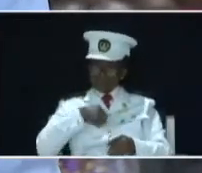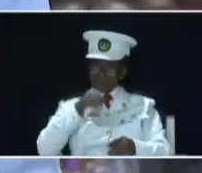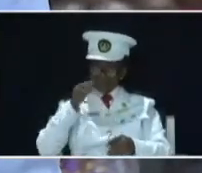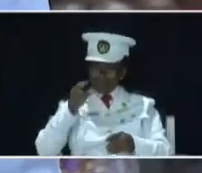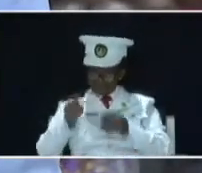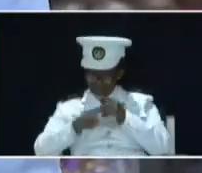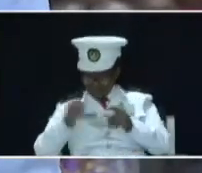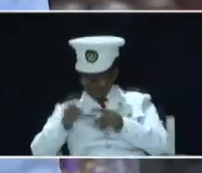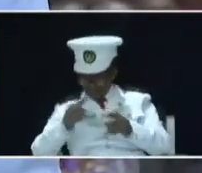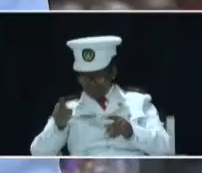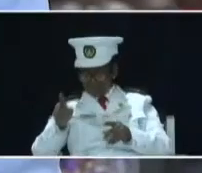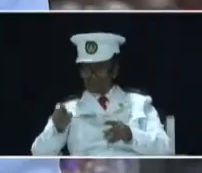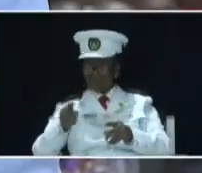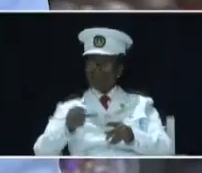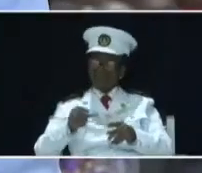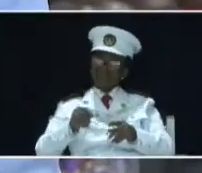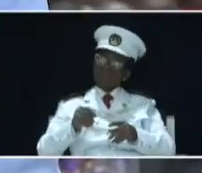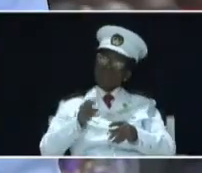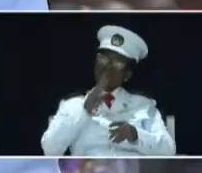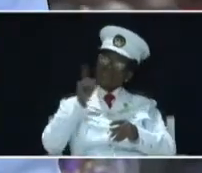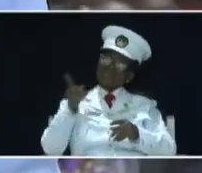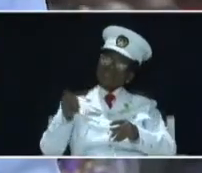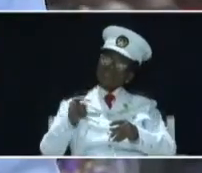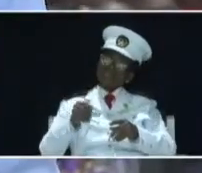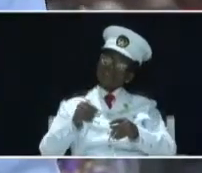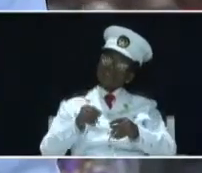Let me ask you, are you tired of fasting?